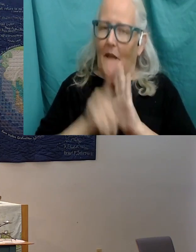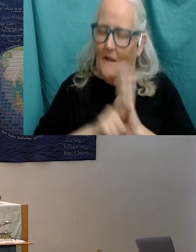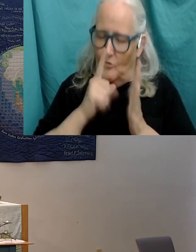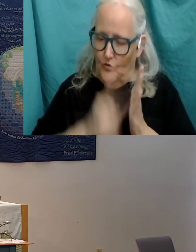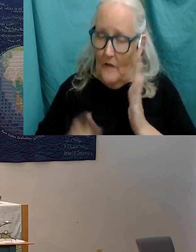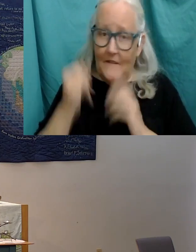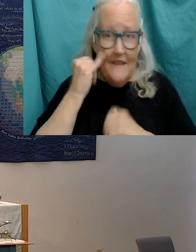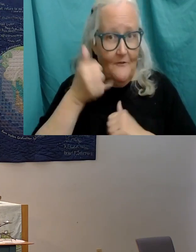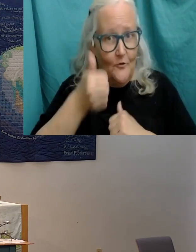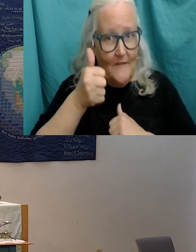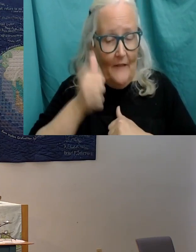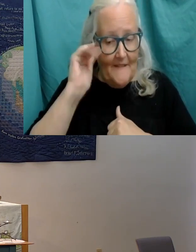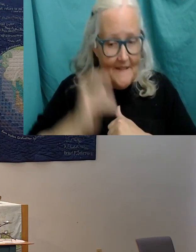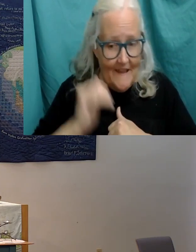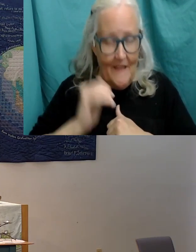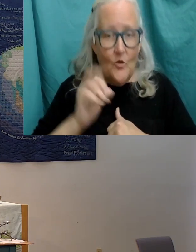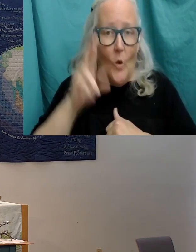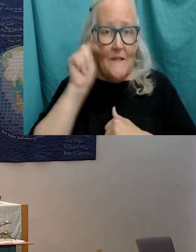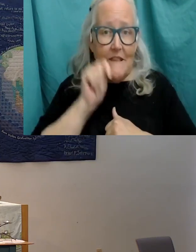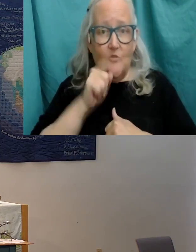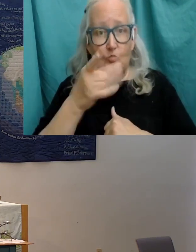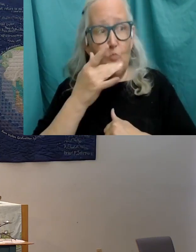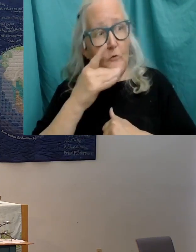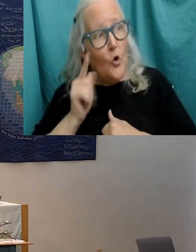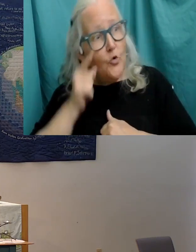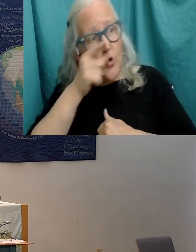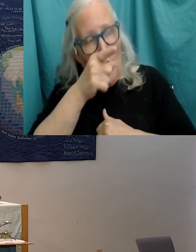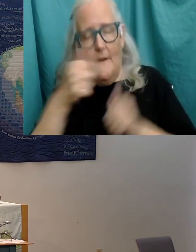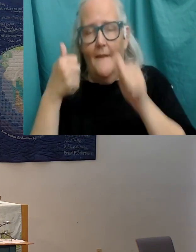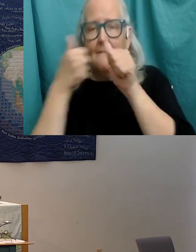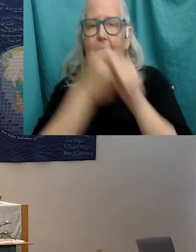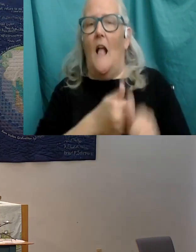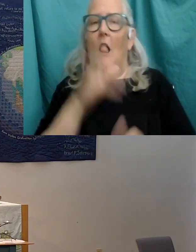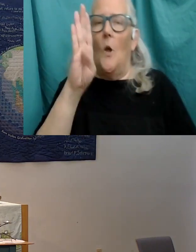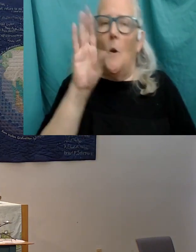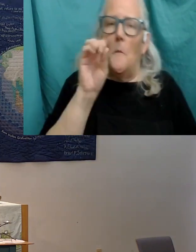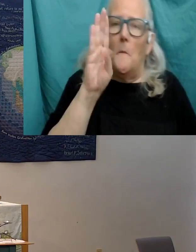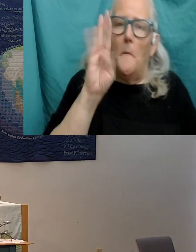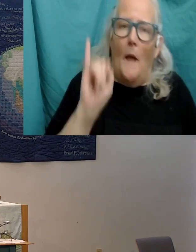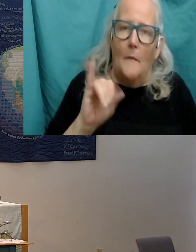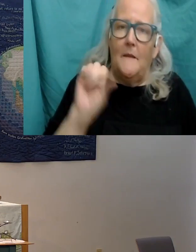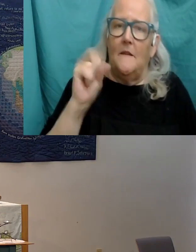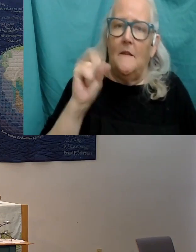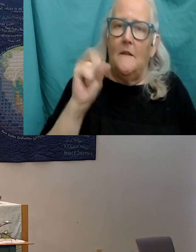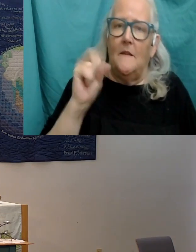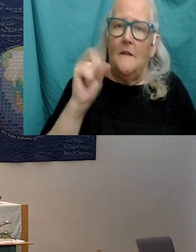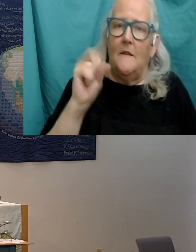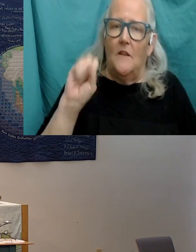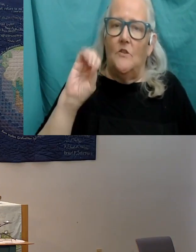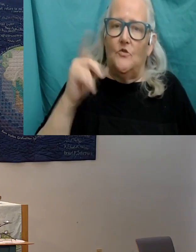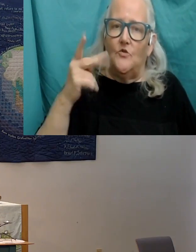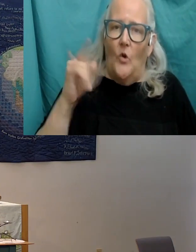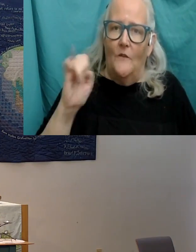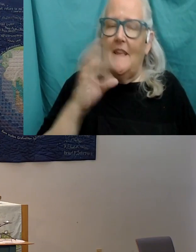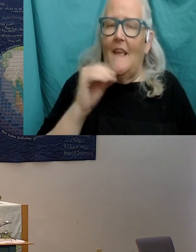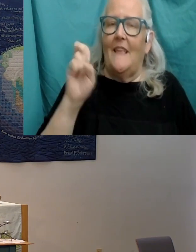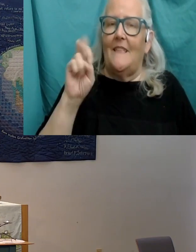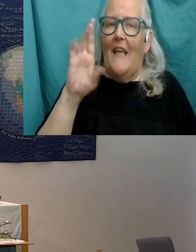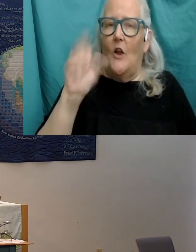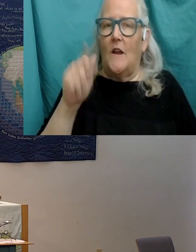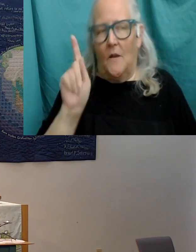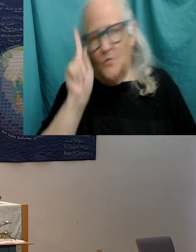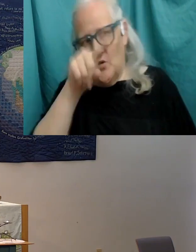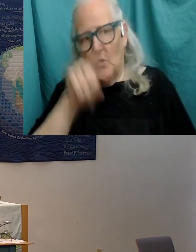fellowship house, please follow Bobby, Sherry, Sophie, and Erica out to go learn all about Thich Nhat Hanh as